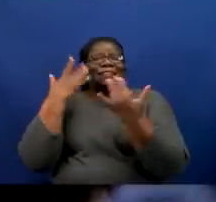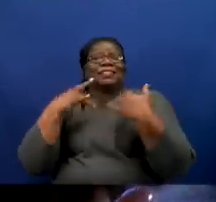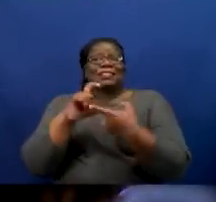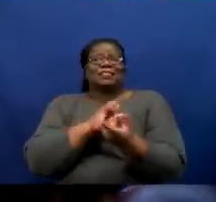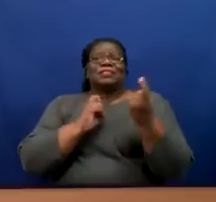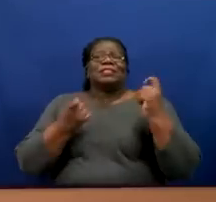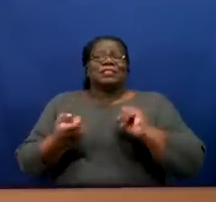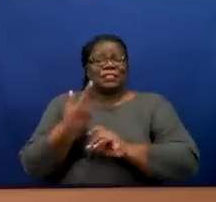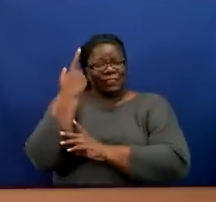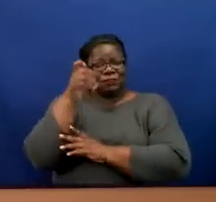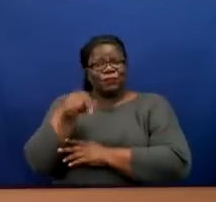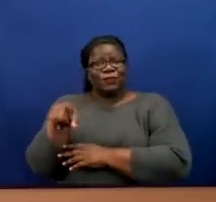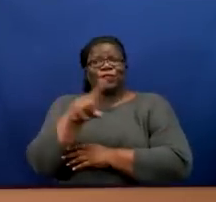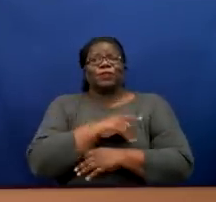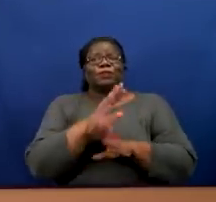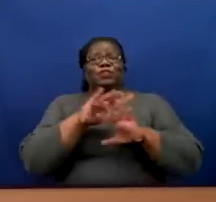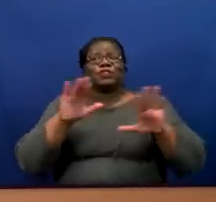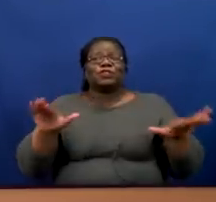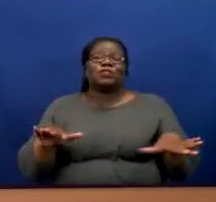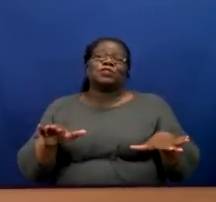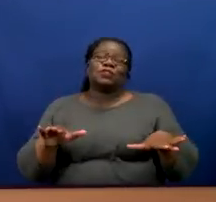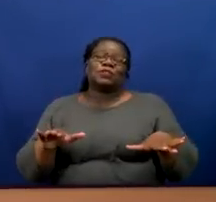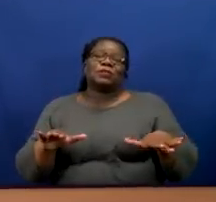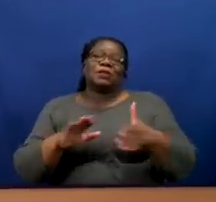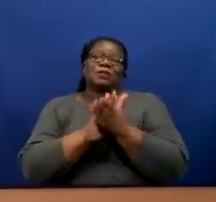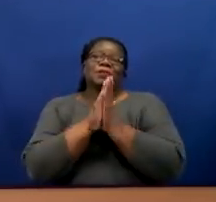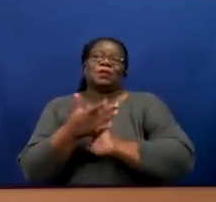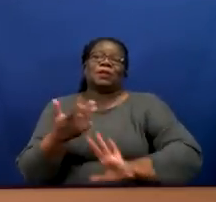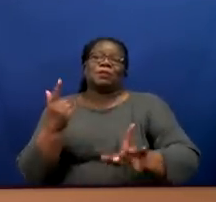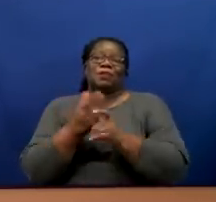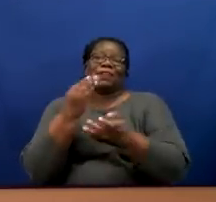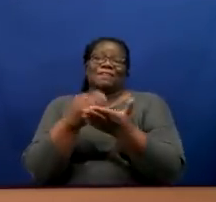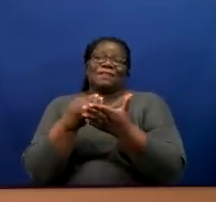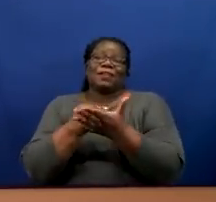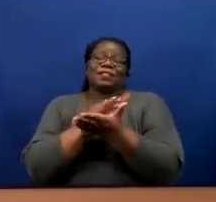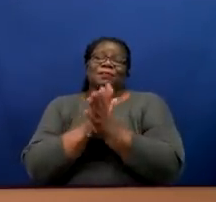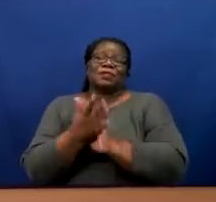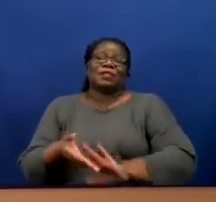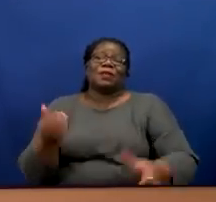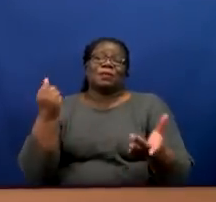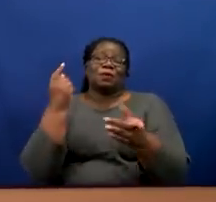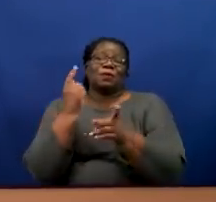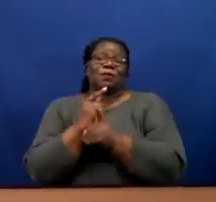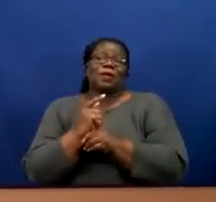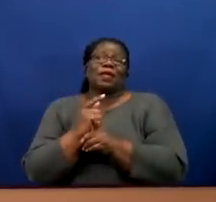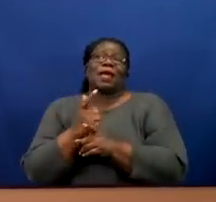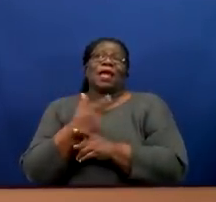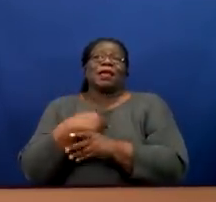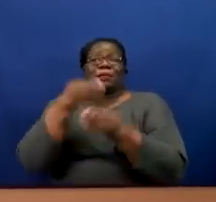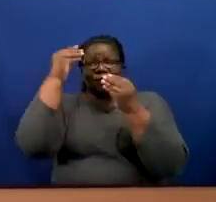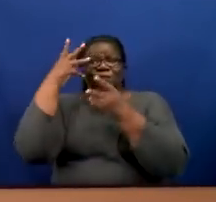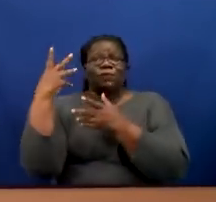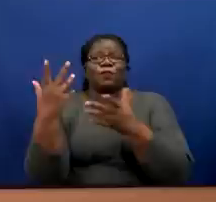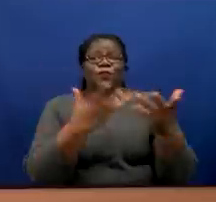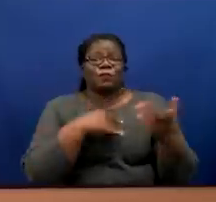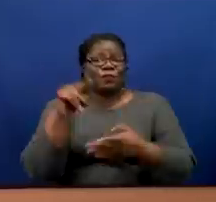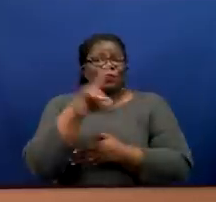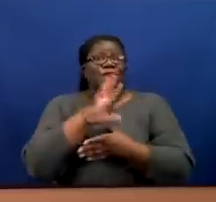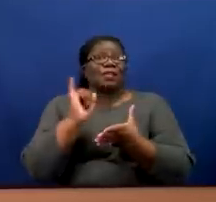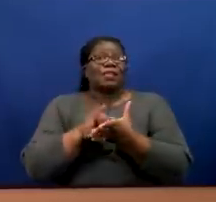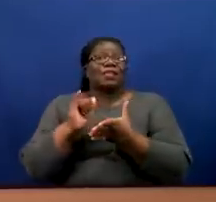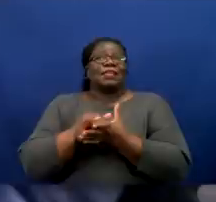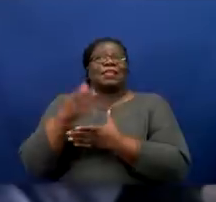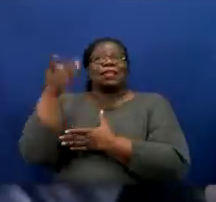turn around for you? Will your children ever get it together? Will your finances ever get fixed? And I came to tell you, he heard